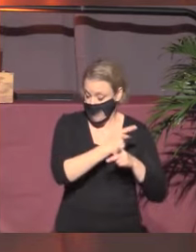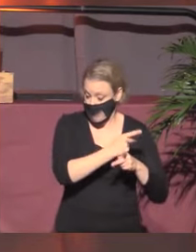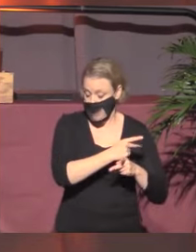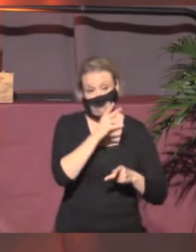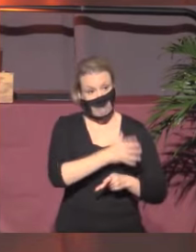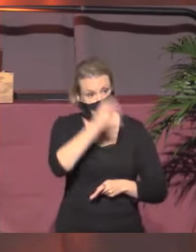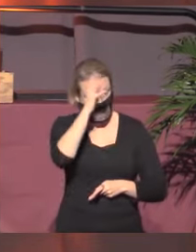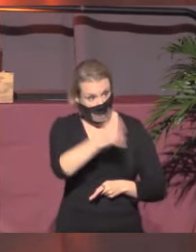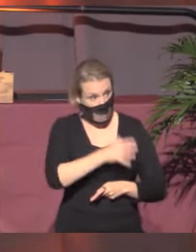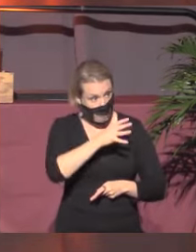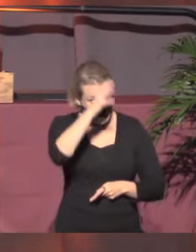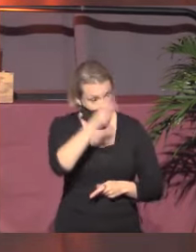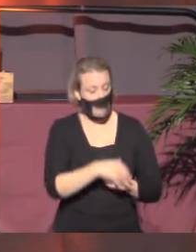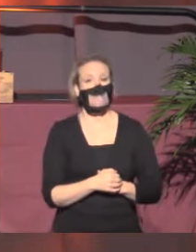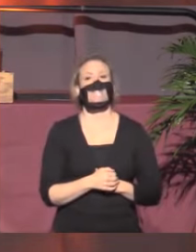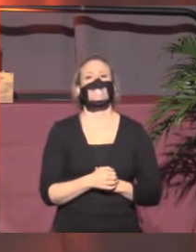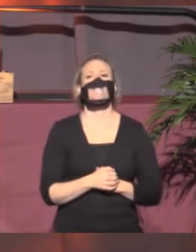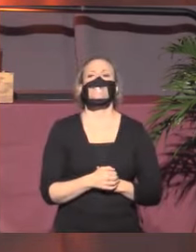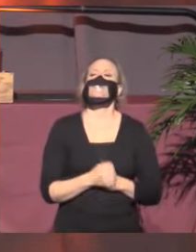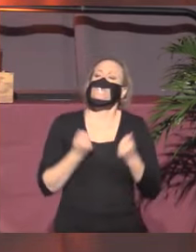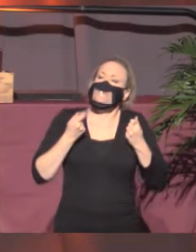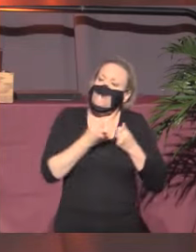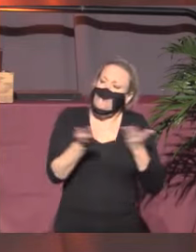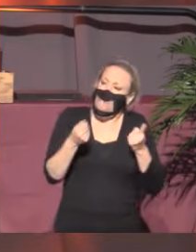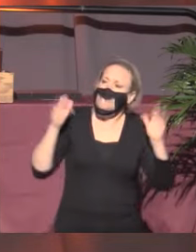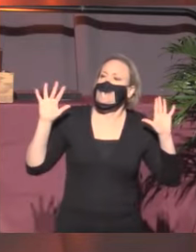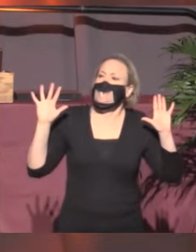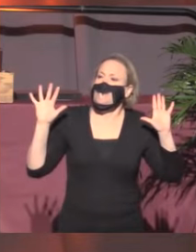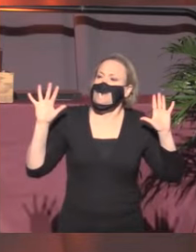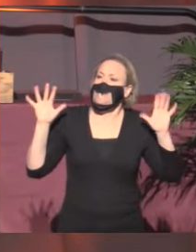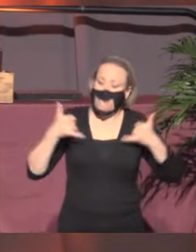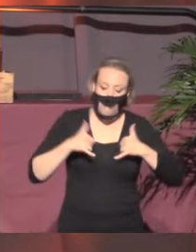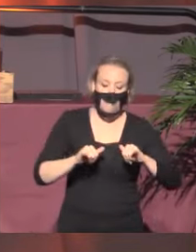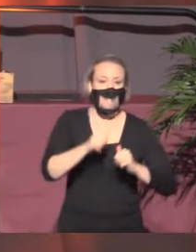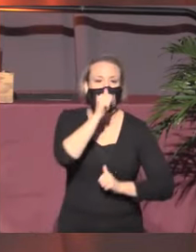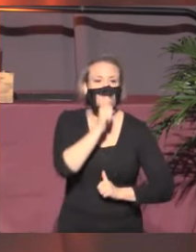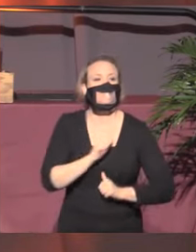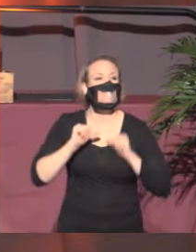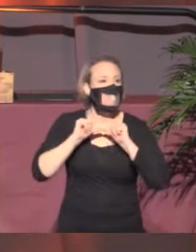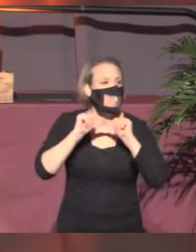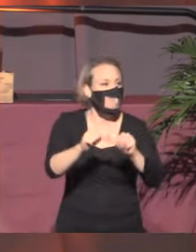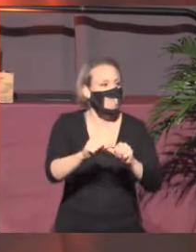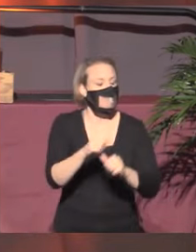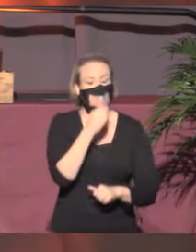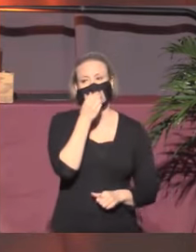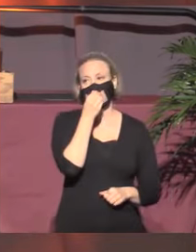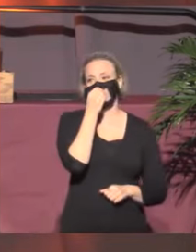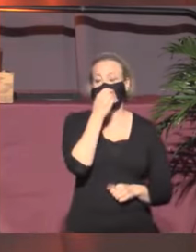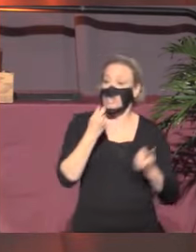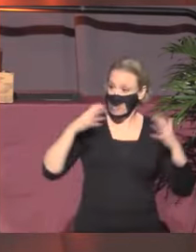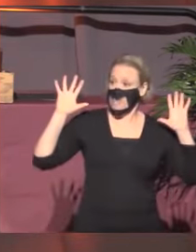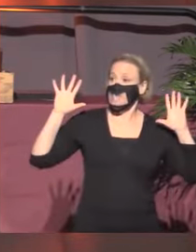You sacrificed, but you did it. You sacrificed to be a